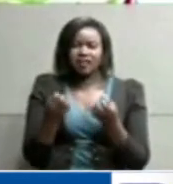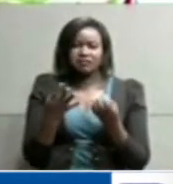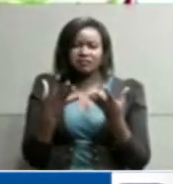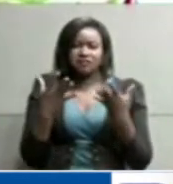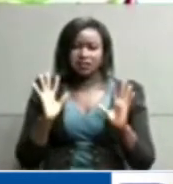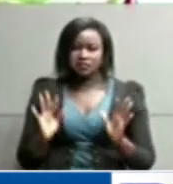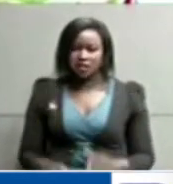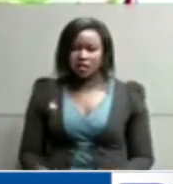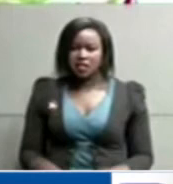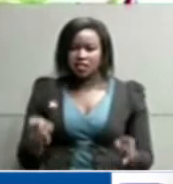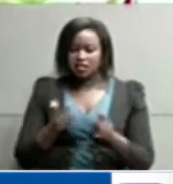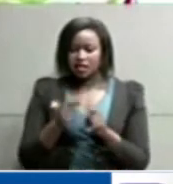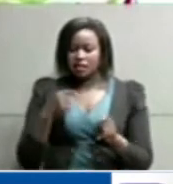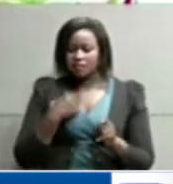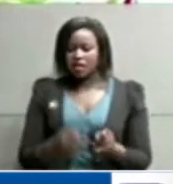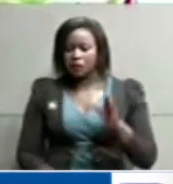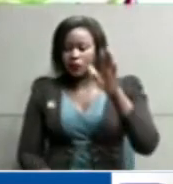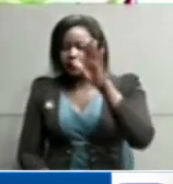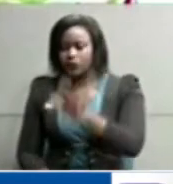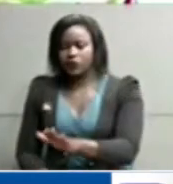and I also touch it